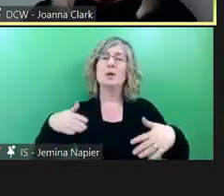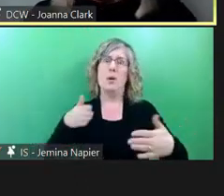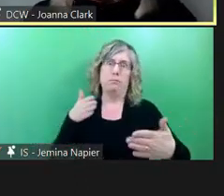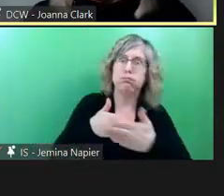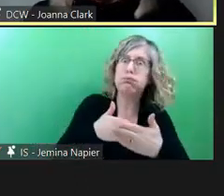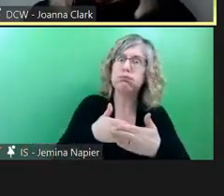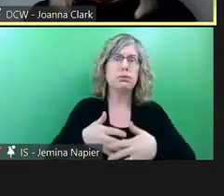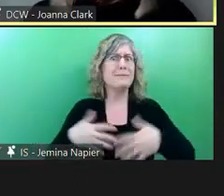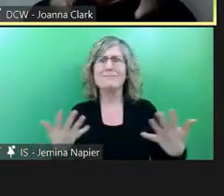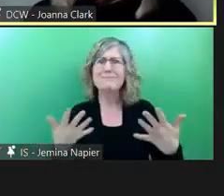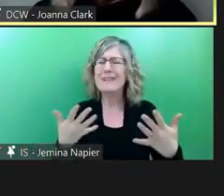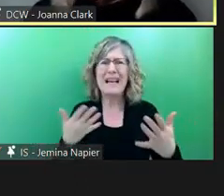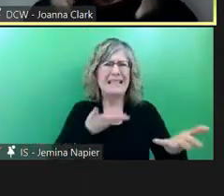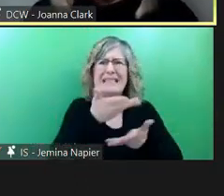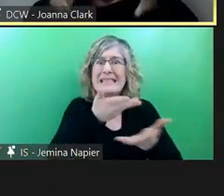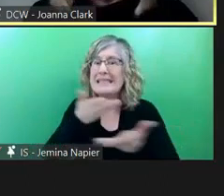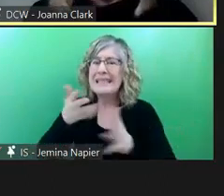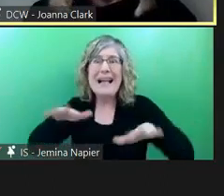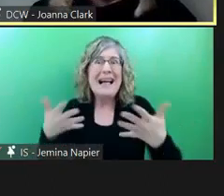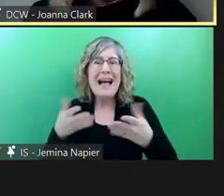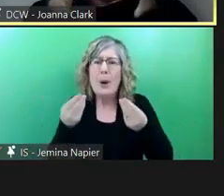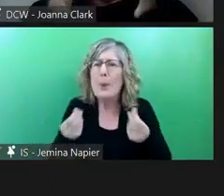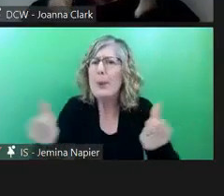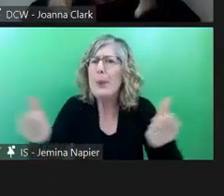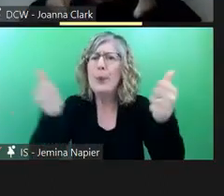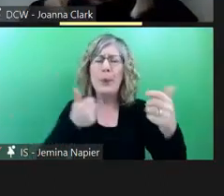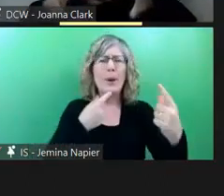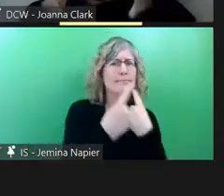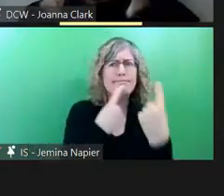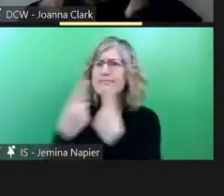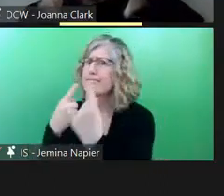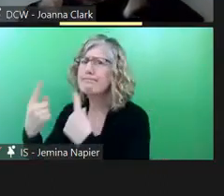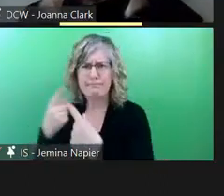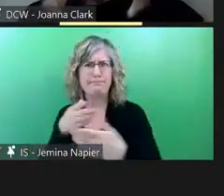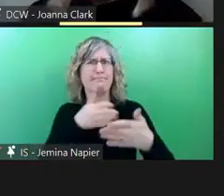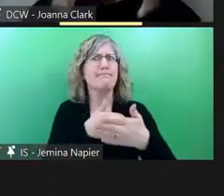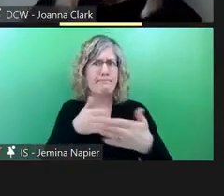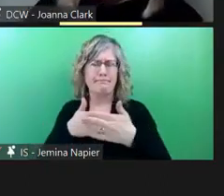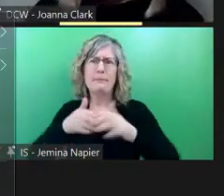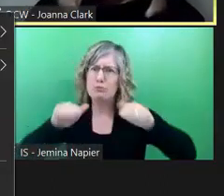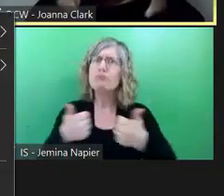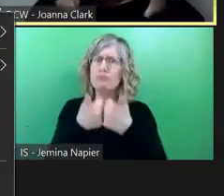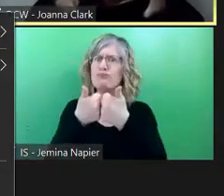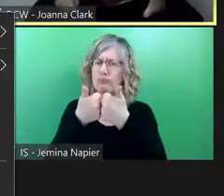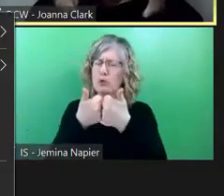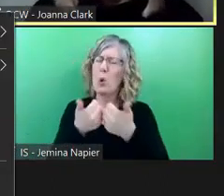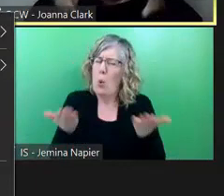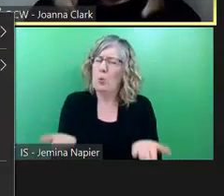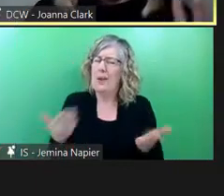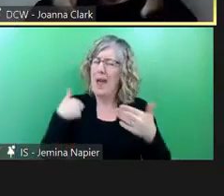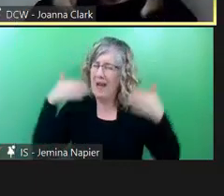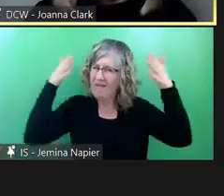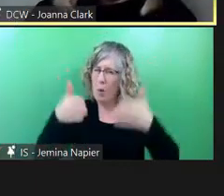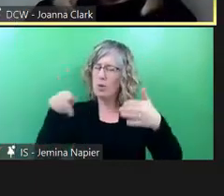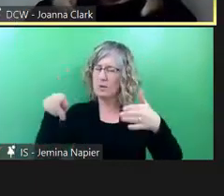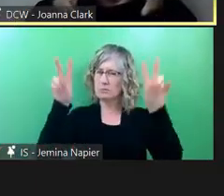that's the topic we'll be looking at today. Just before we move on to the main part of the webinar, I'm going to do